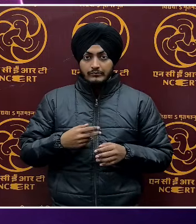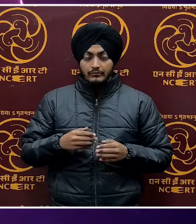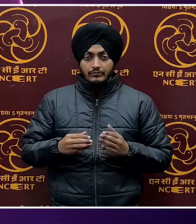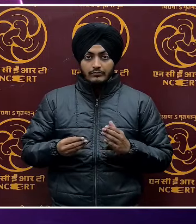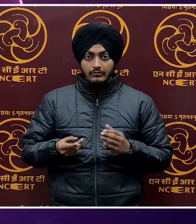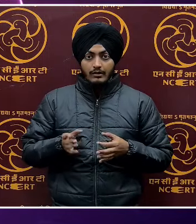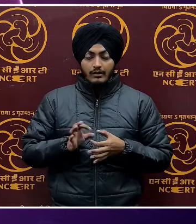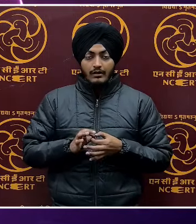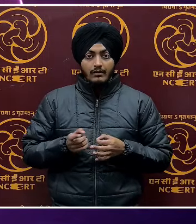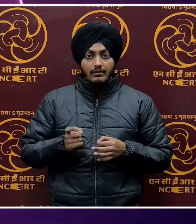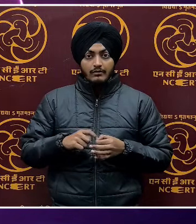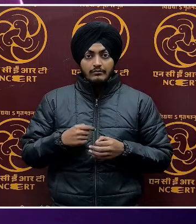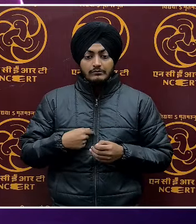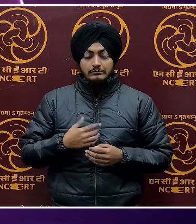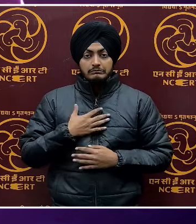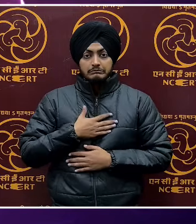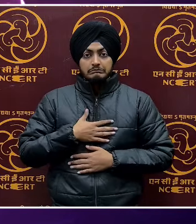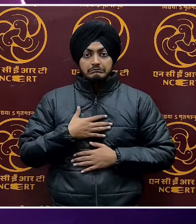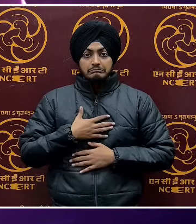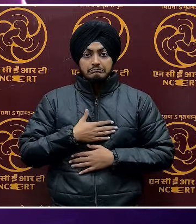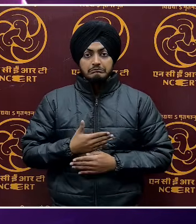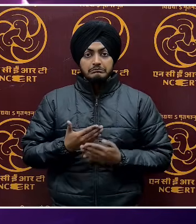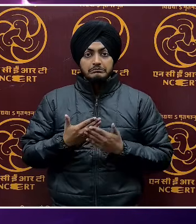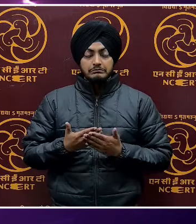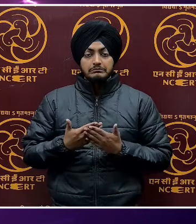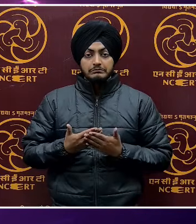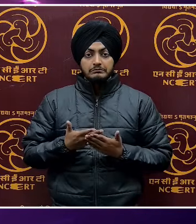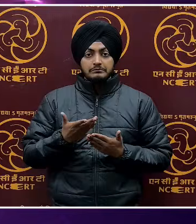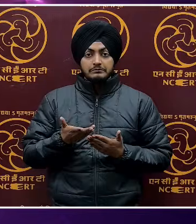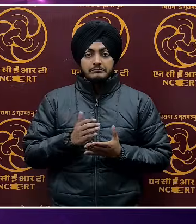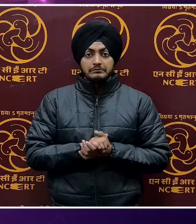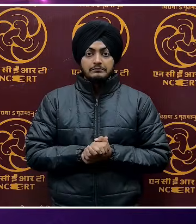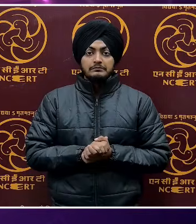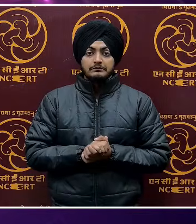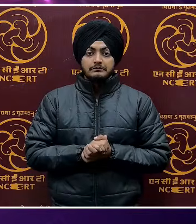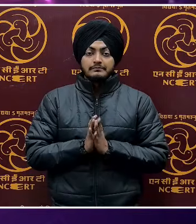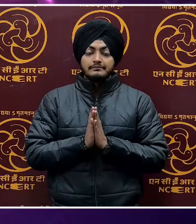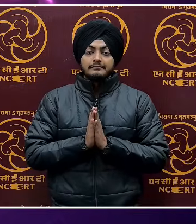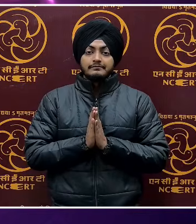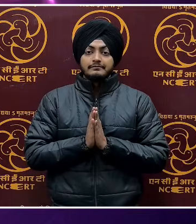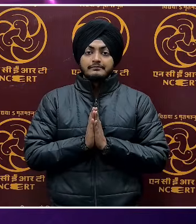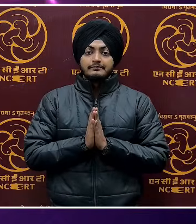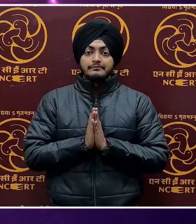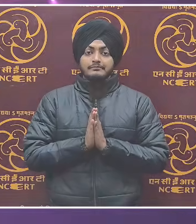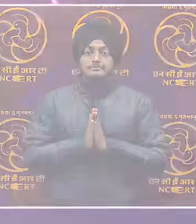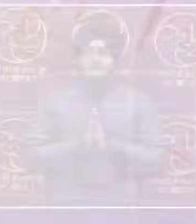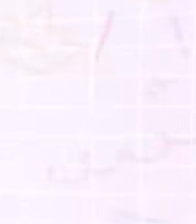tuned for such amazing educational content on our various platforms. Namaskar.